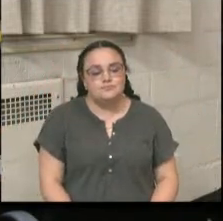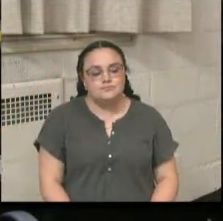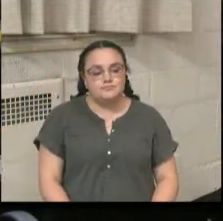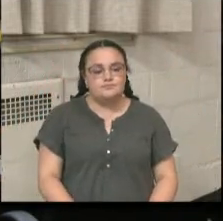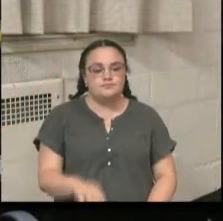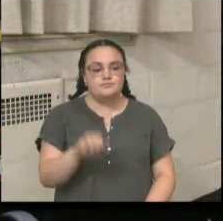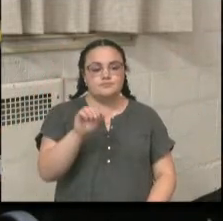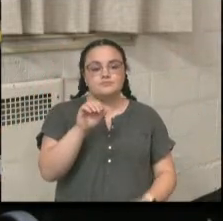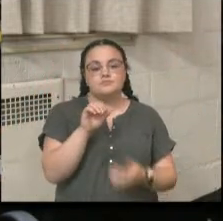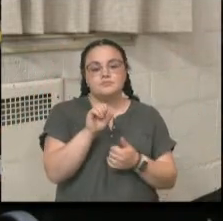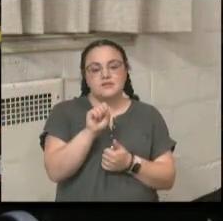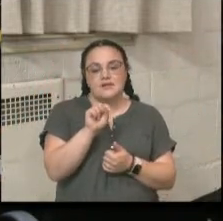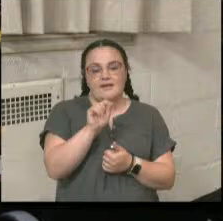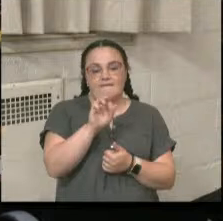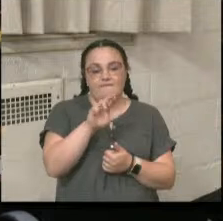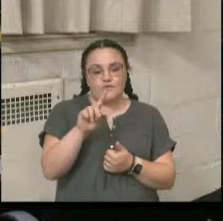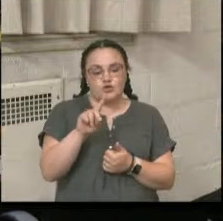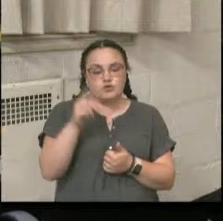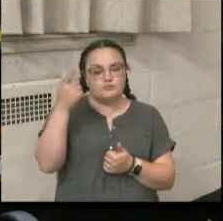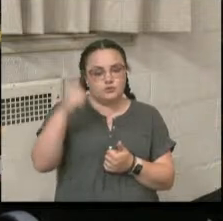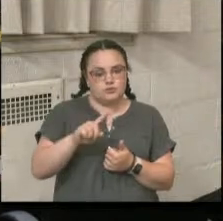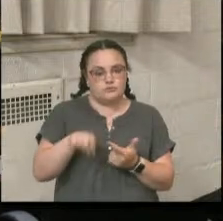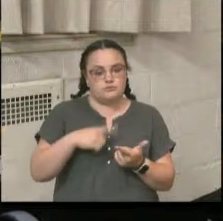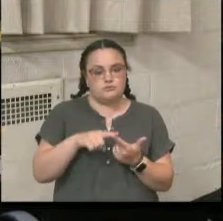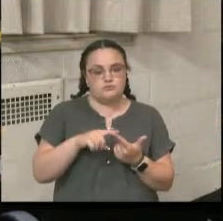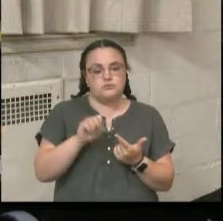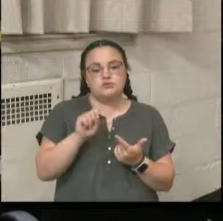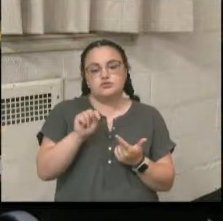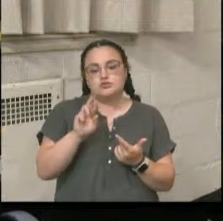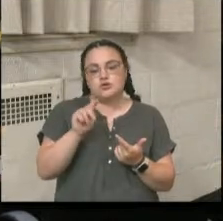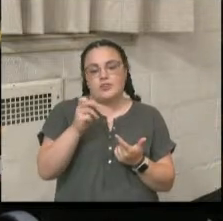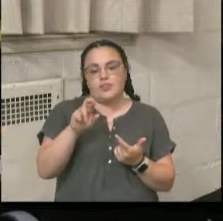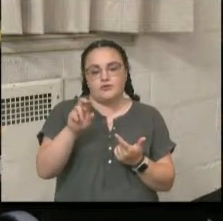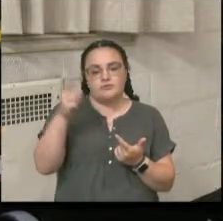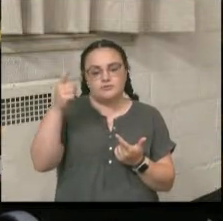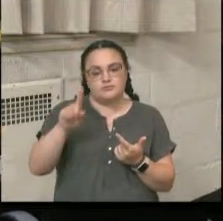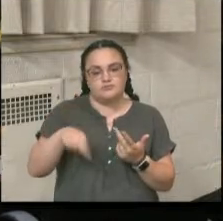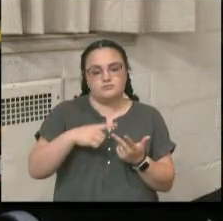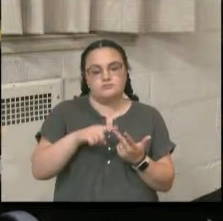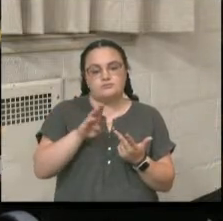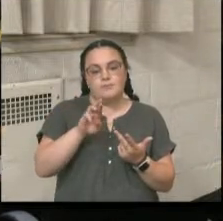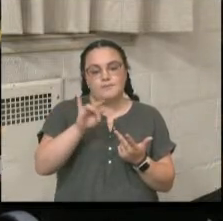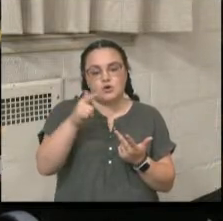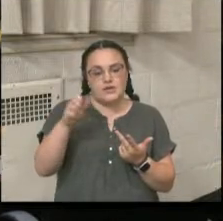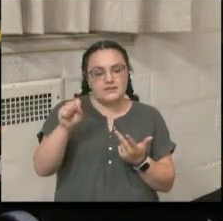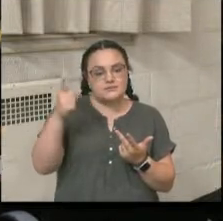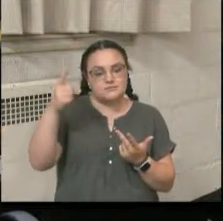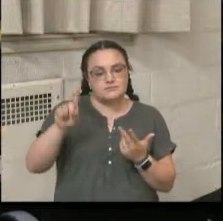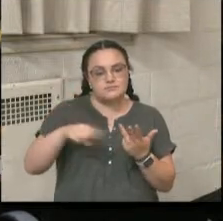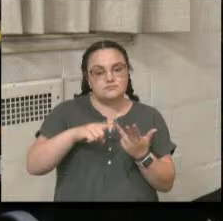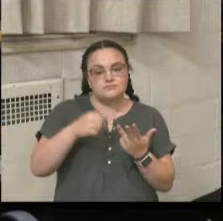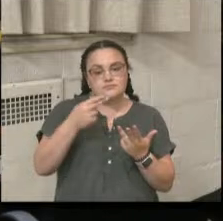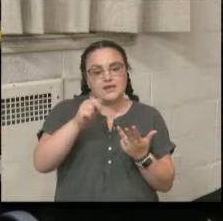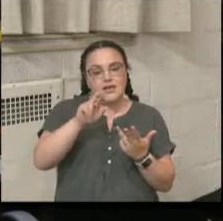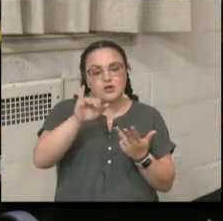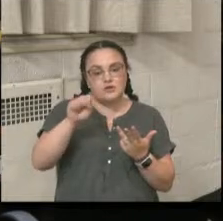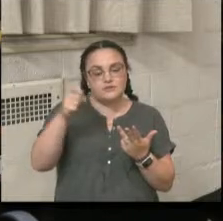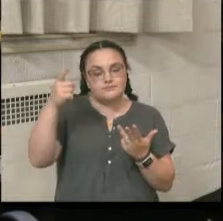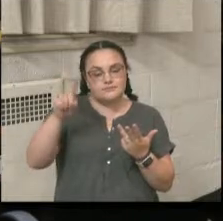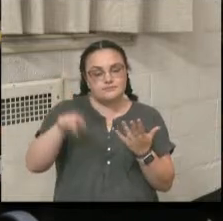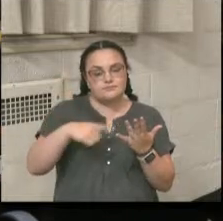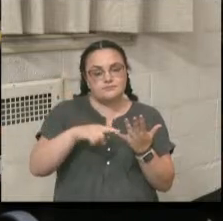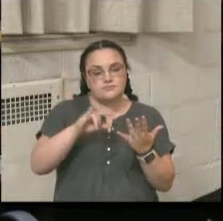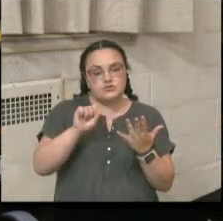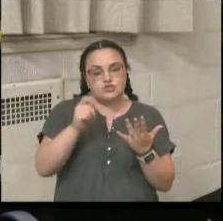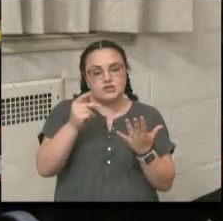Mrs. Adam Stafford? Aye. Ms. Booth Estrada? Aye. Mr. Briggs? Aye. Dr. Harris? Aye. Mr.